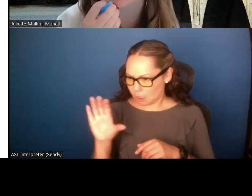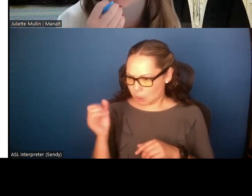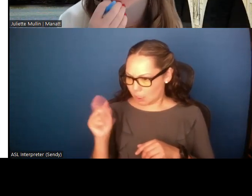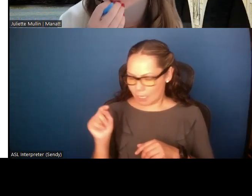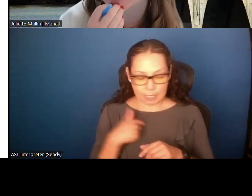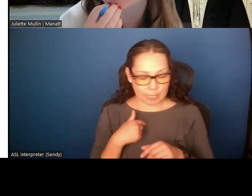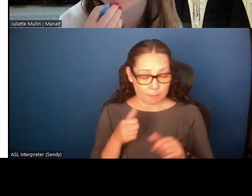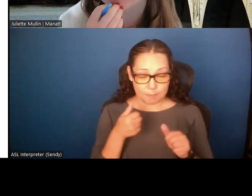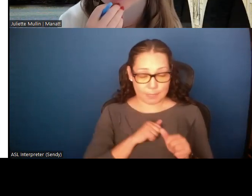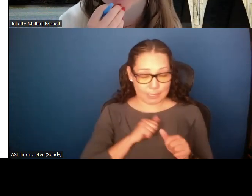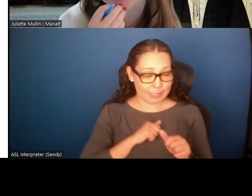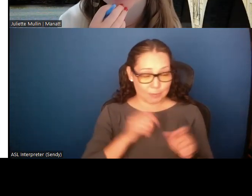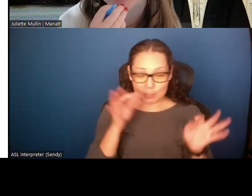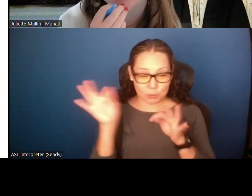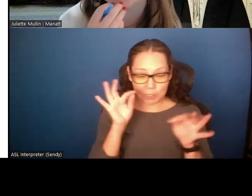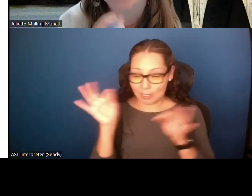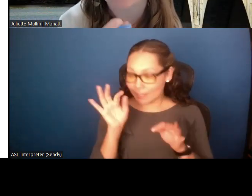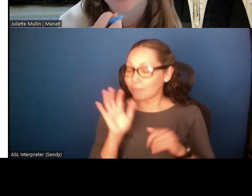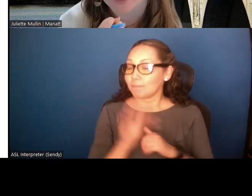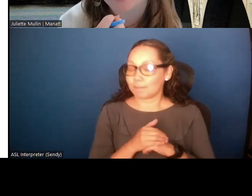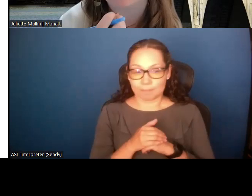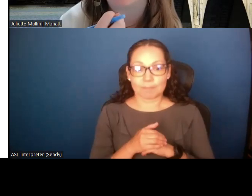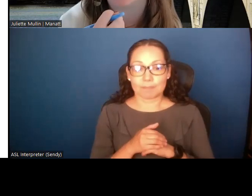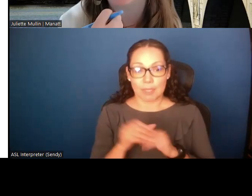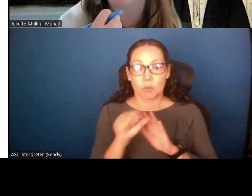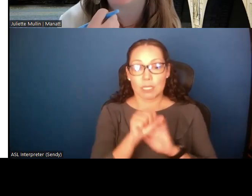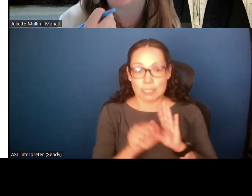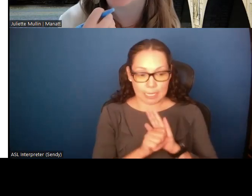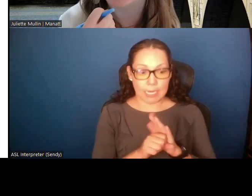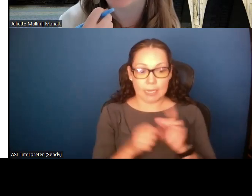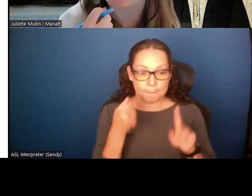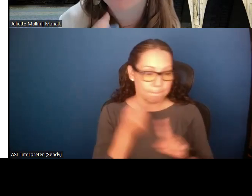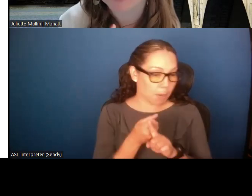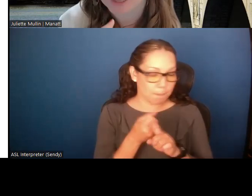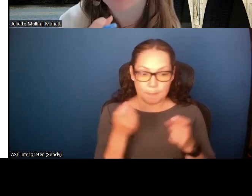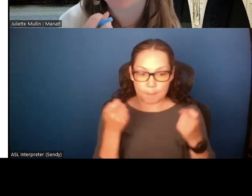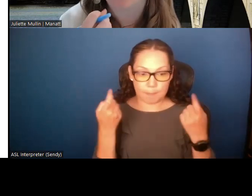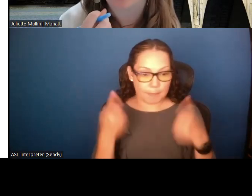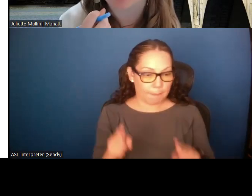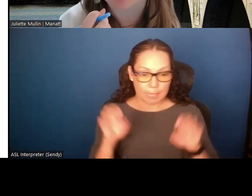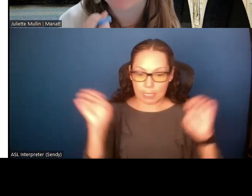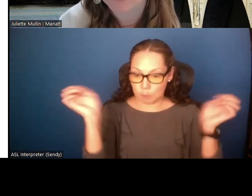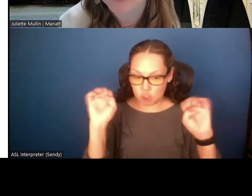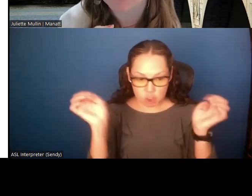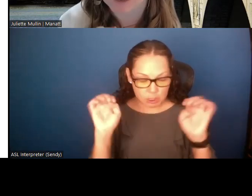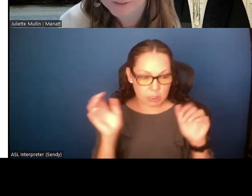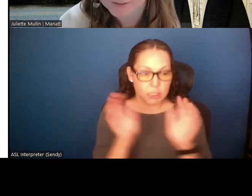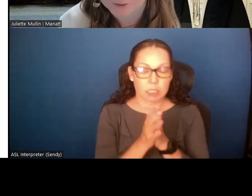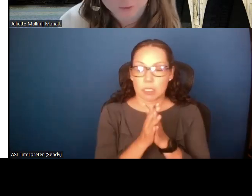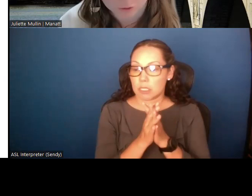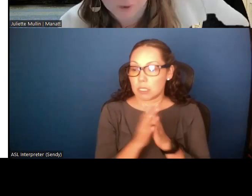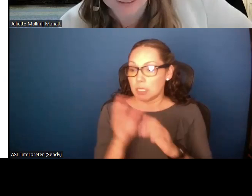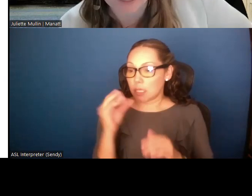situation where a state of emergency does have public health or safety